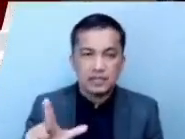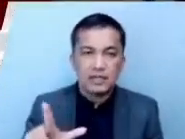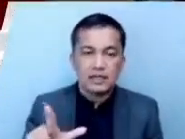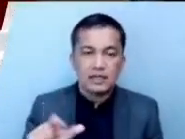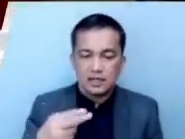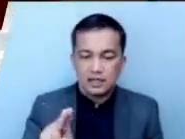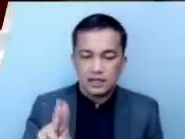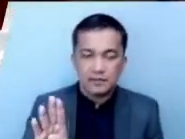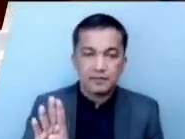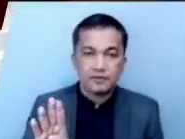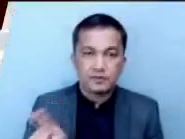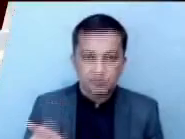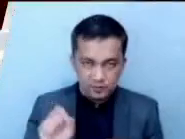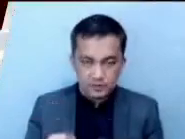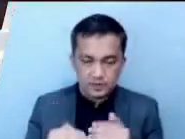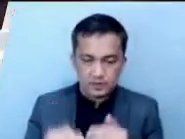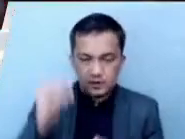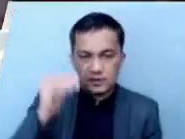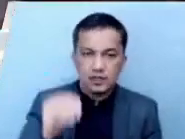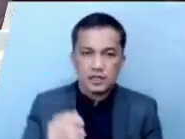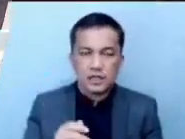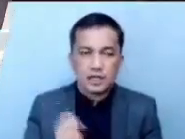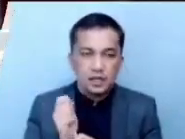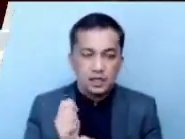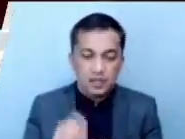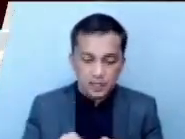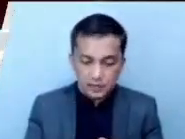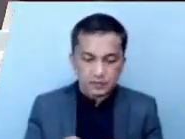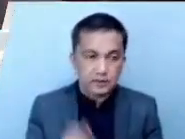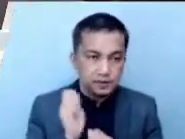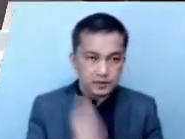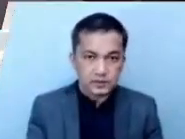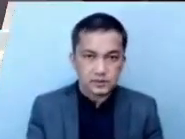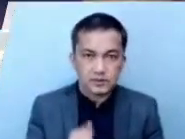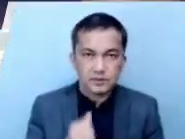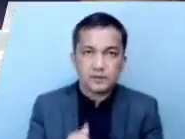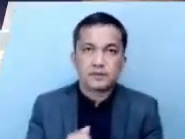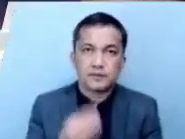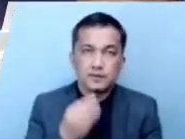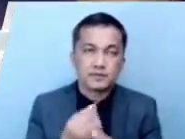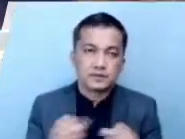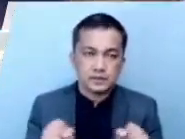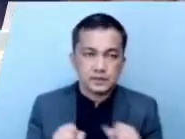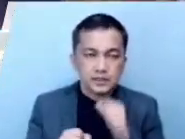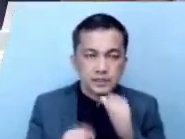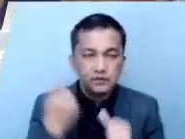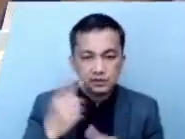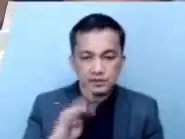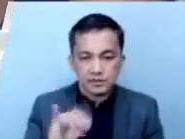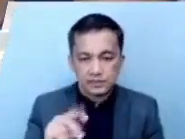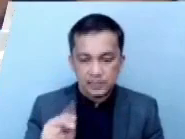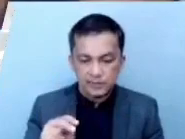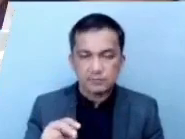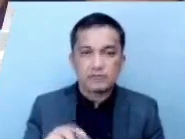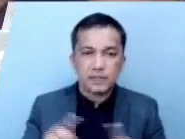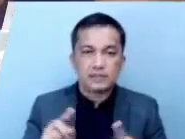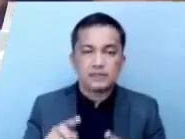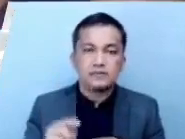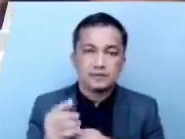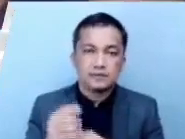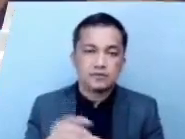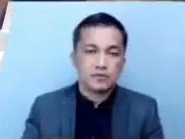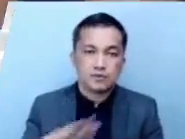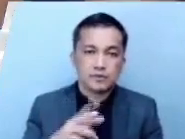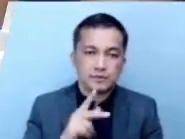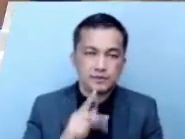ang potensyal ng agri-fisheries doon na makakatulong sa food security hindi lamang ng Basilan kundi ng buong bansa. Sinabi